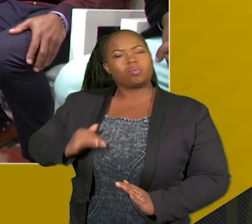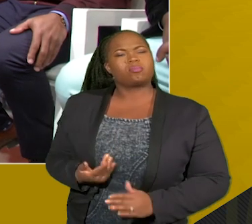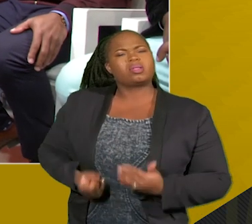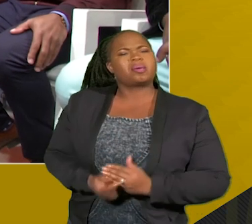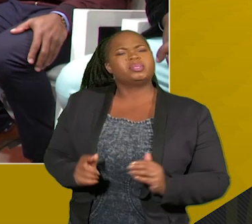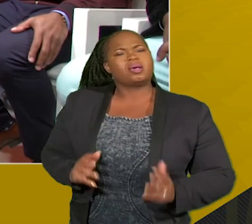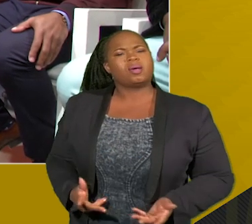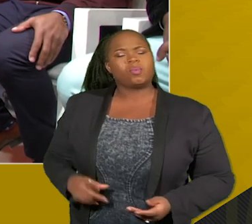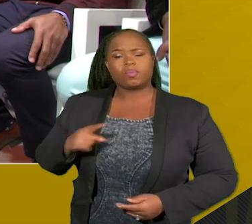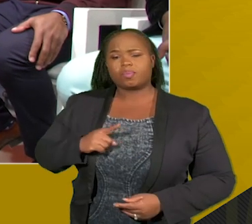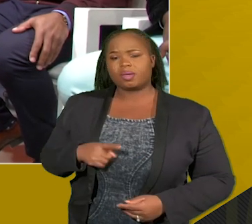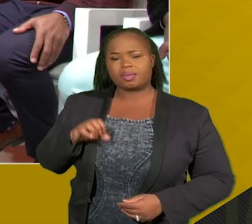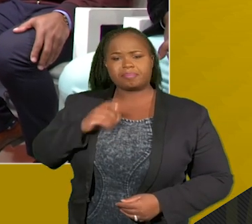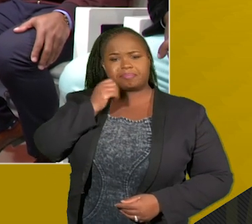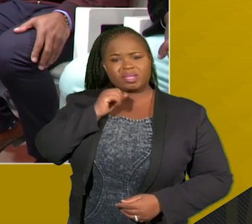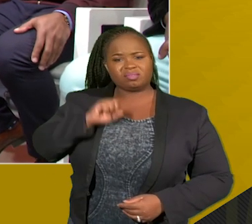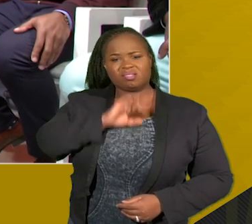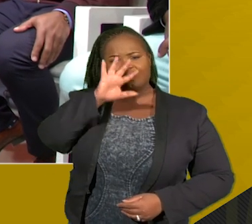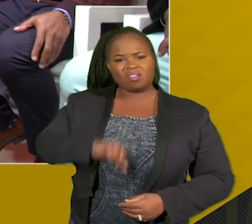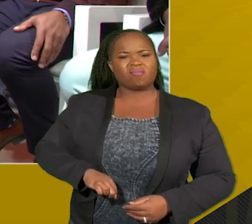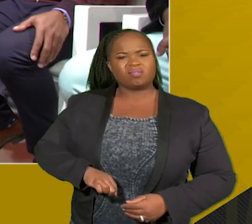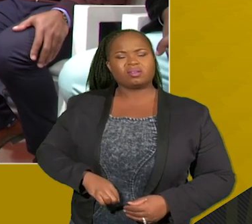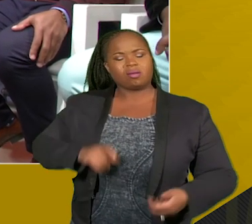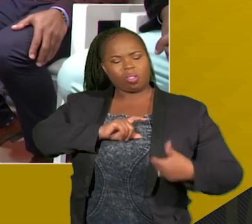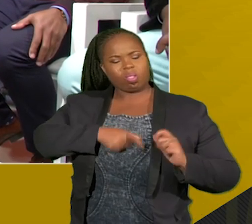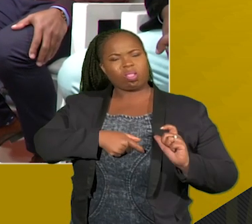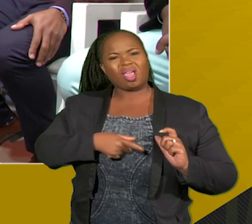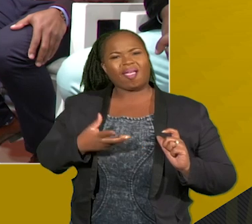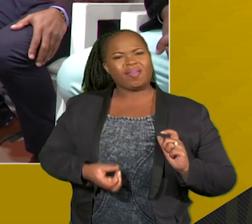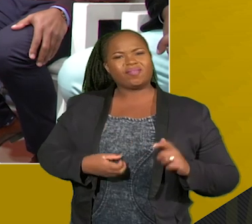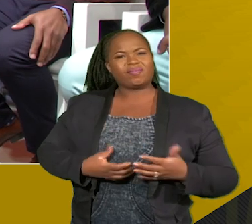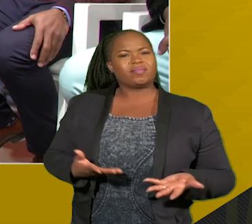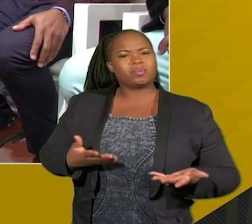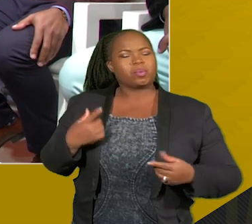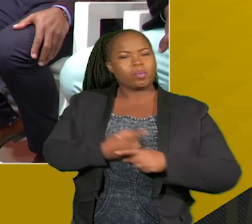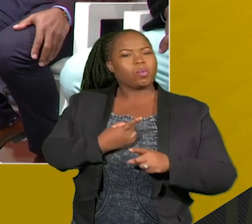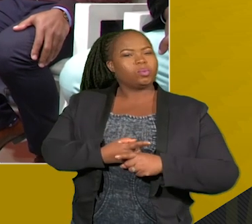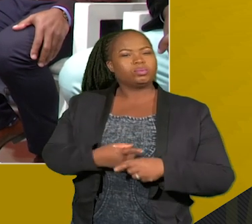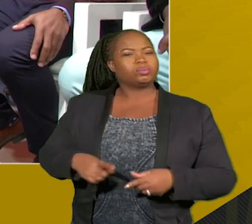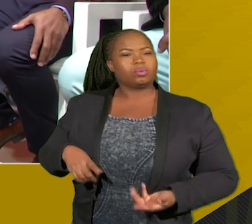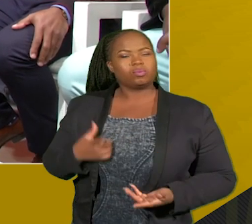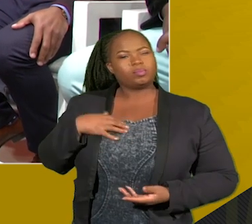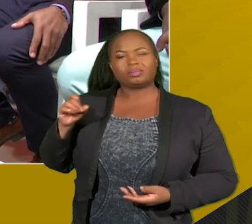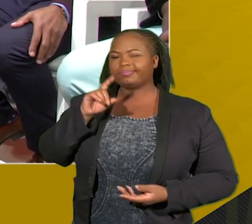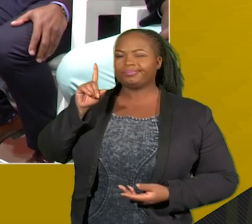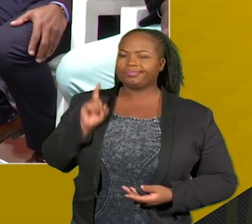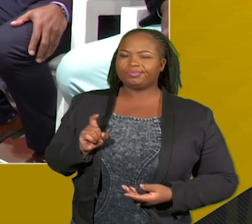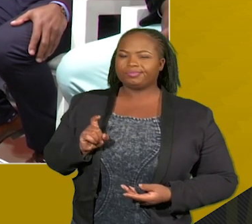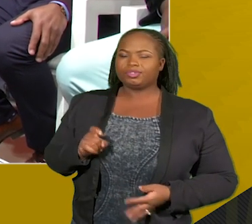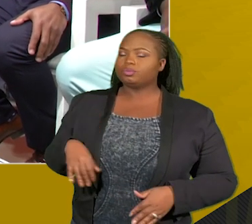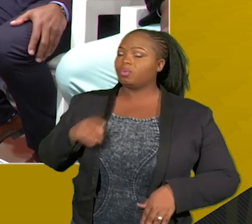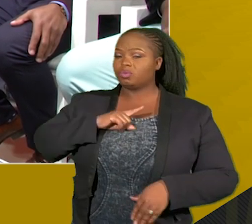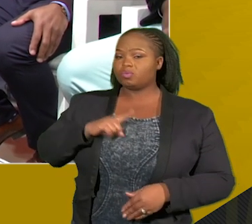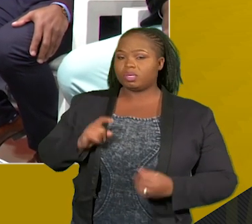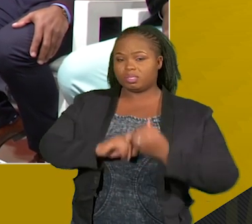South African men are broken? And perhaps maybe Kini, we need to challenge a little bit more. We need to ask the right questions now in this segment to finish off the